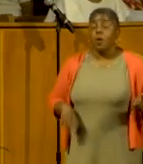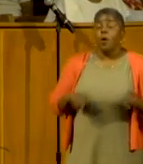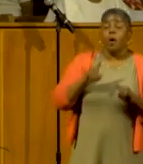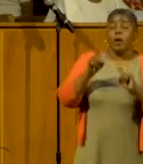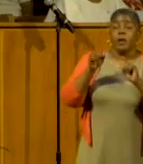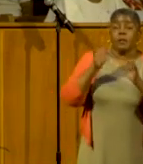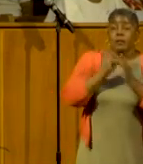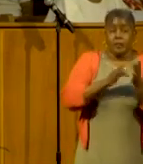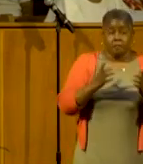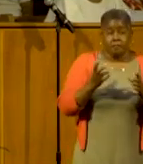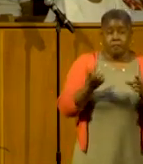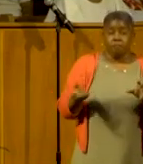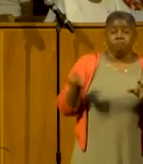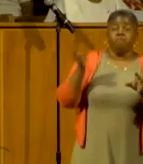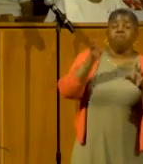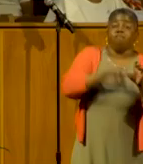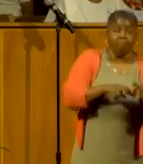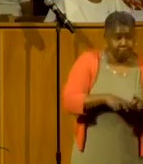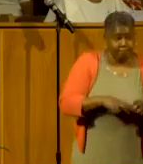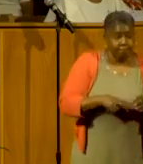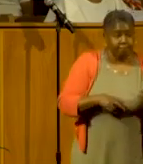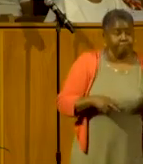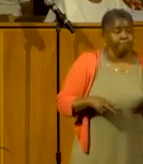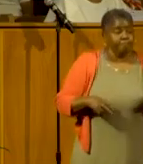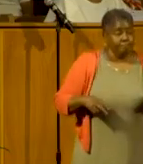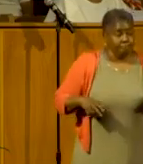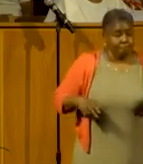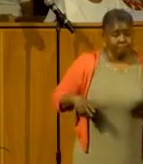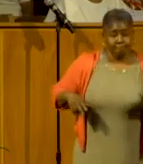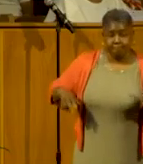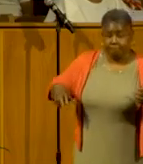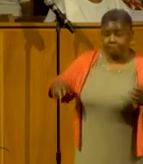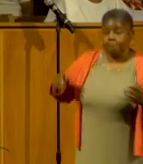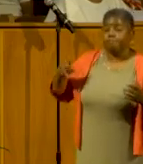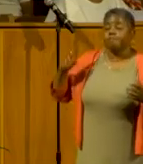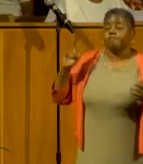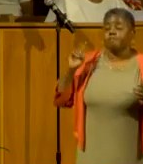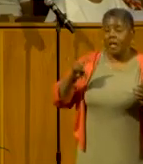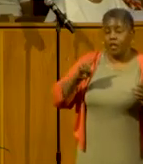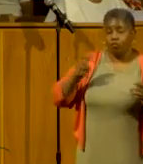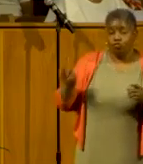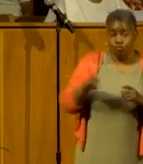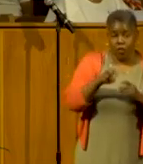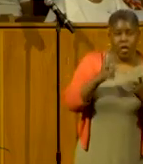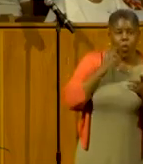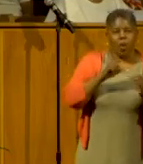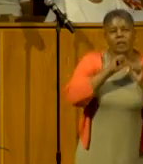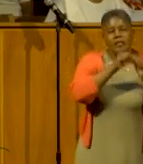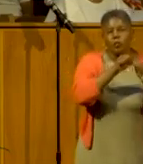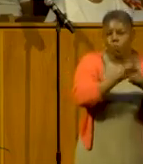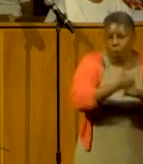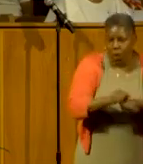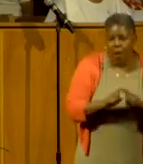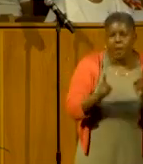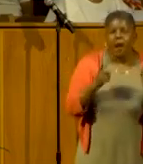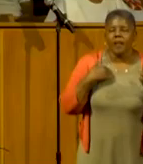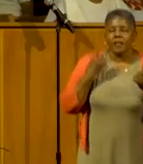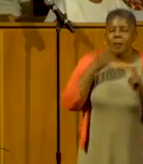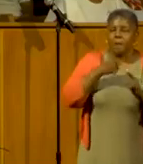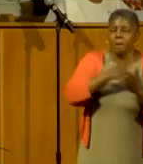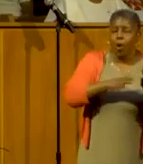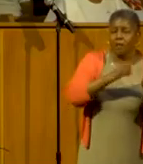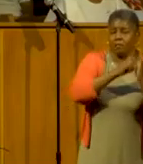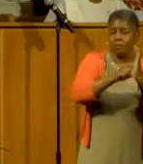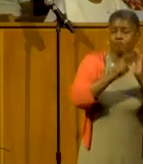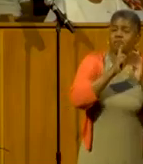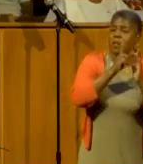When Jesus got into the boat, church, he mid-course corrected his journey to continue his work. Now, this part of the text